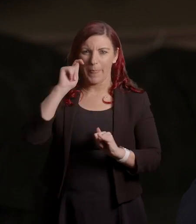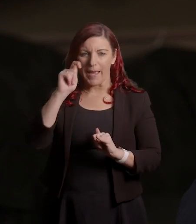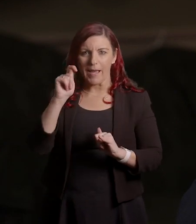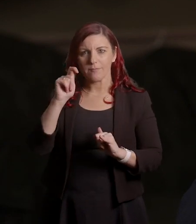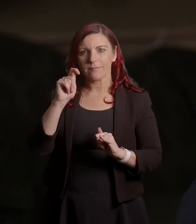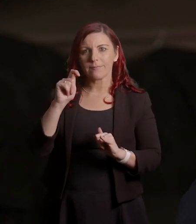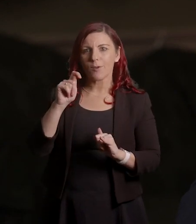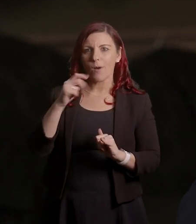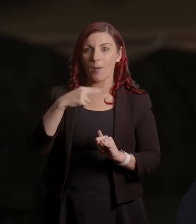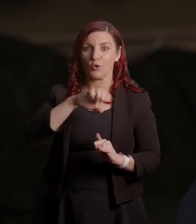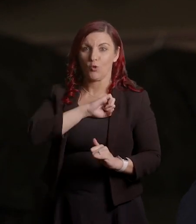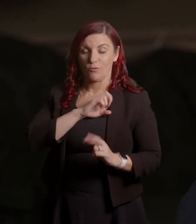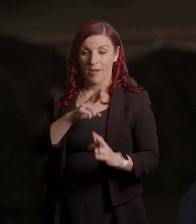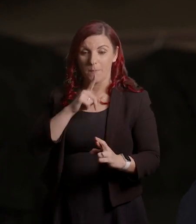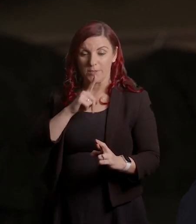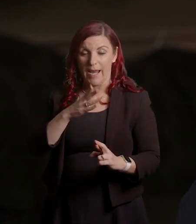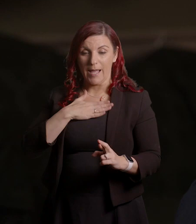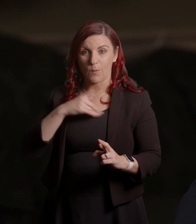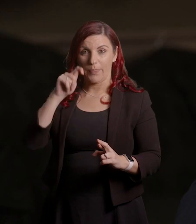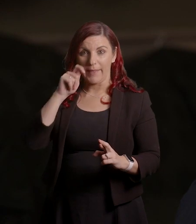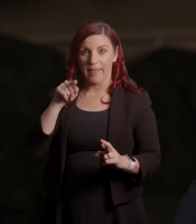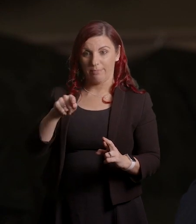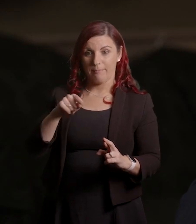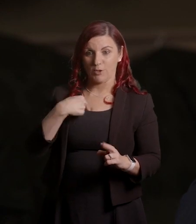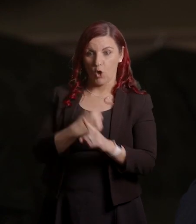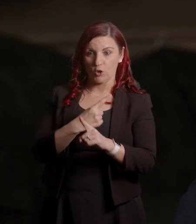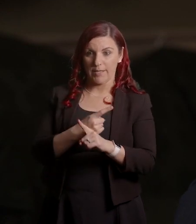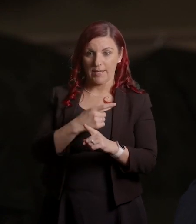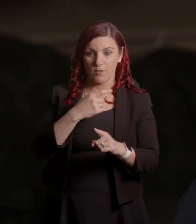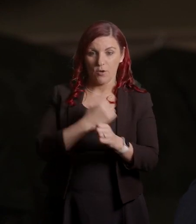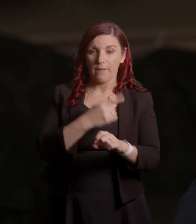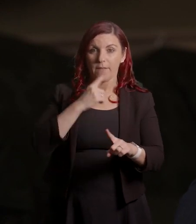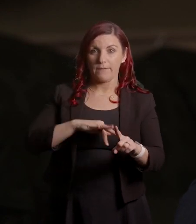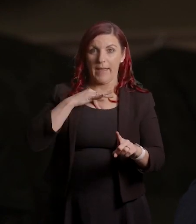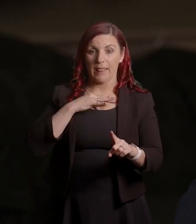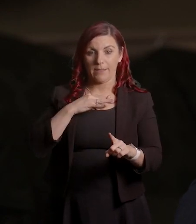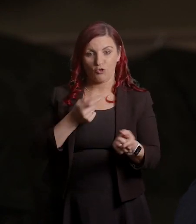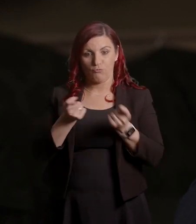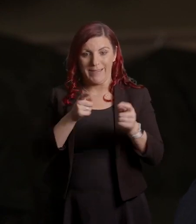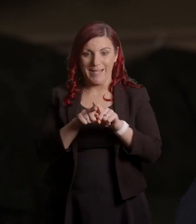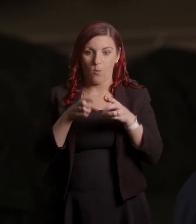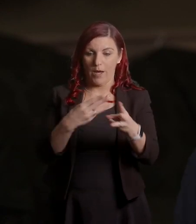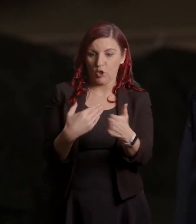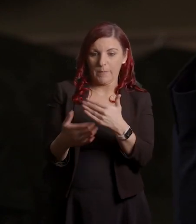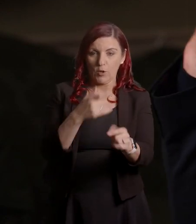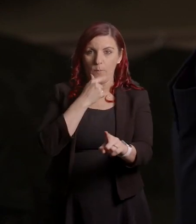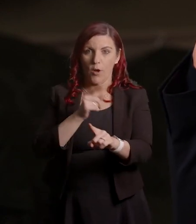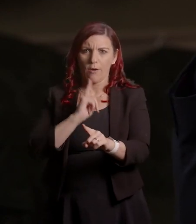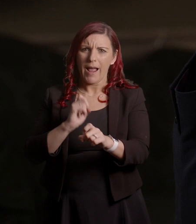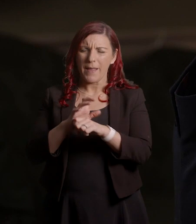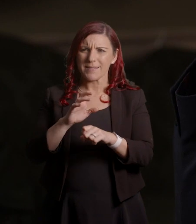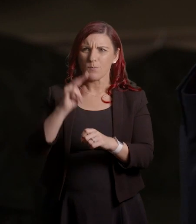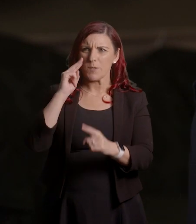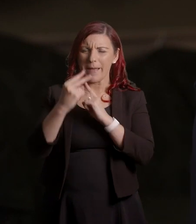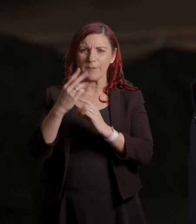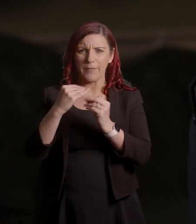think, I'm not quite sure this is the way, that they feel that they're treated the same, whether they're a boy or a girl. And that's a mindset thing.